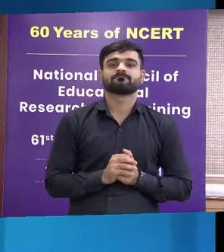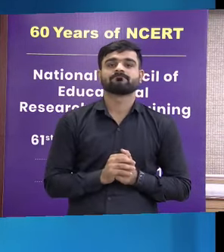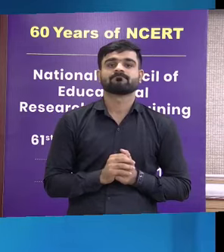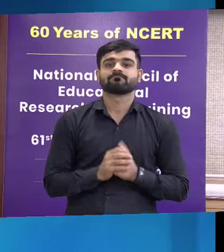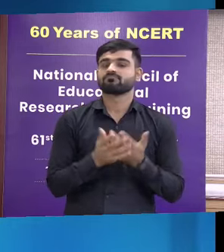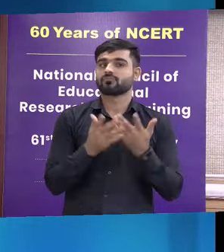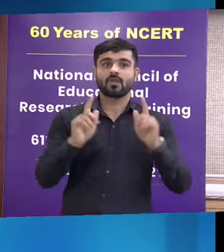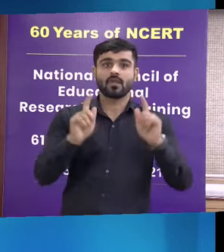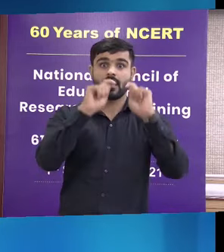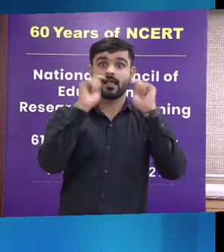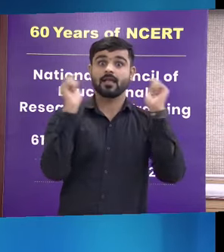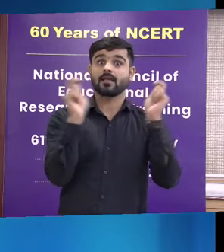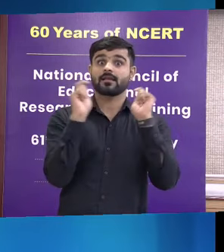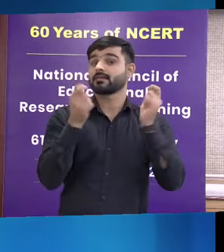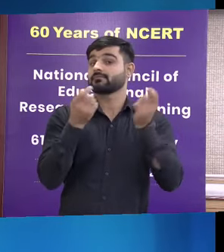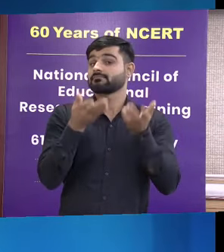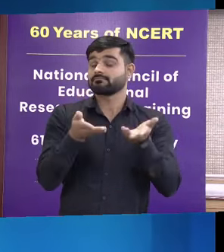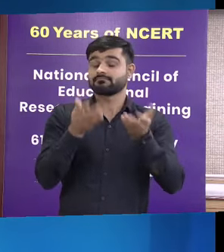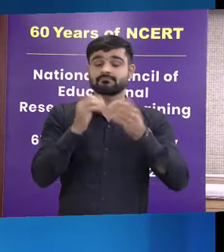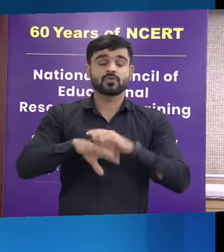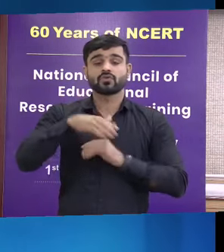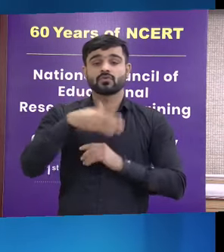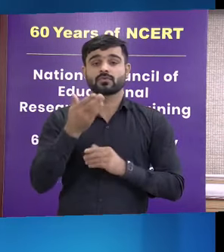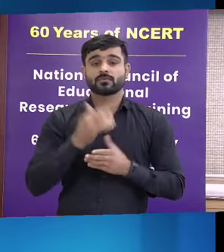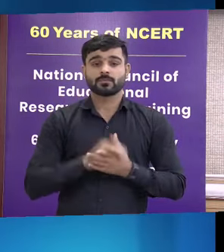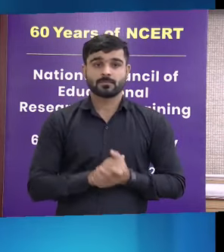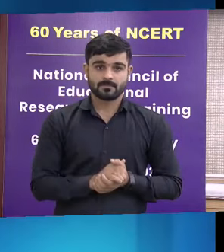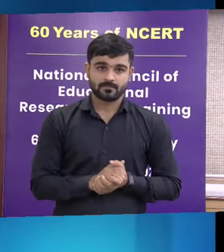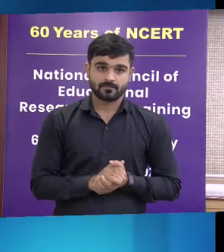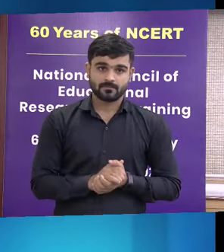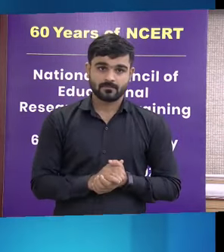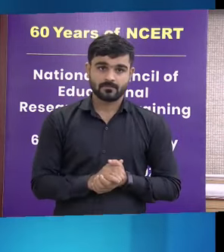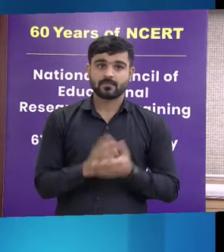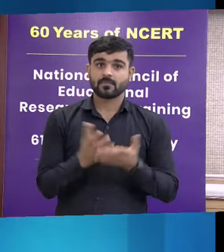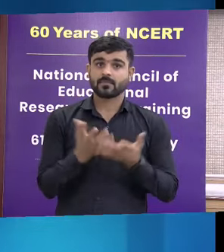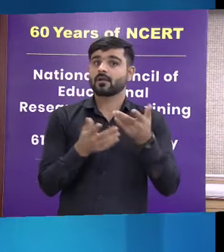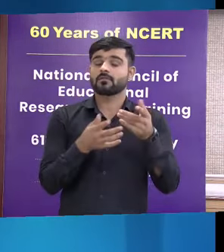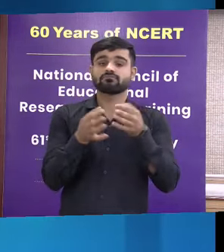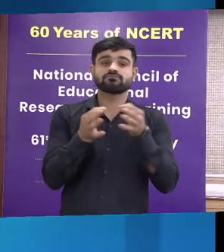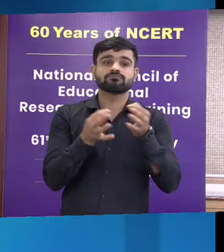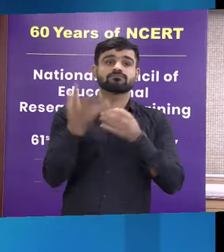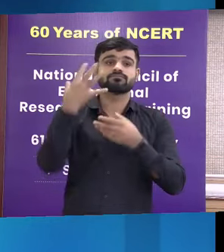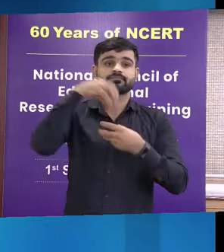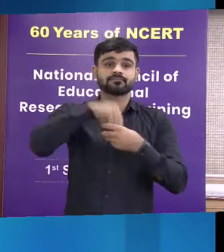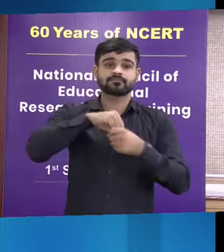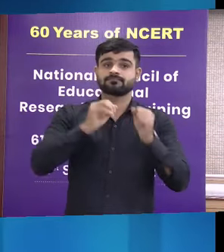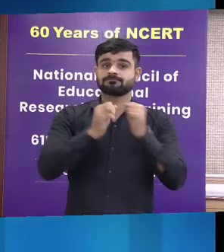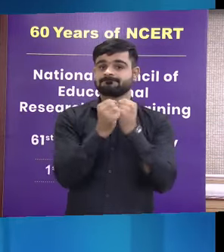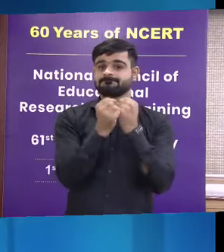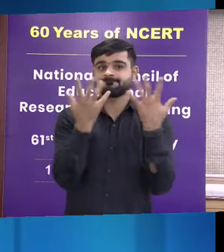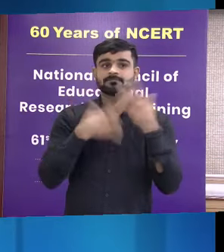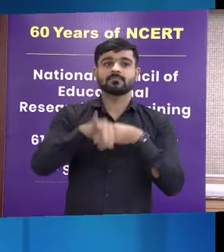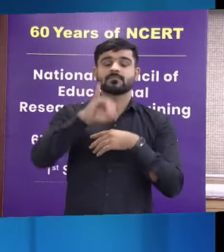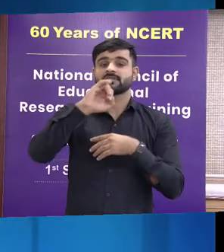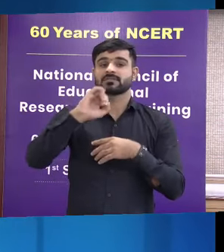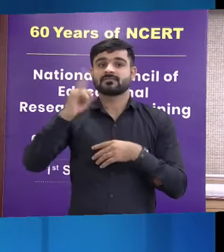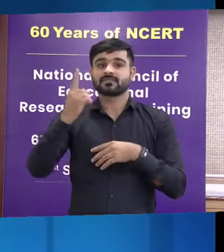solemn occasion and also expressing the pleasure of the